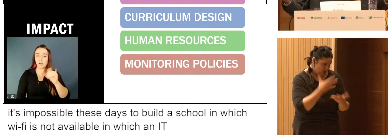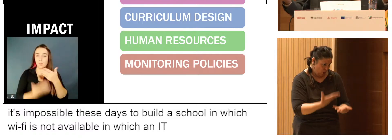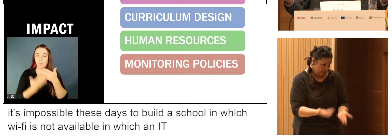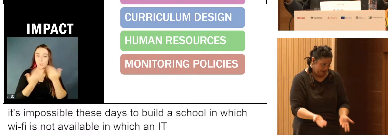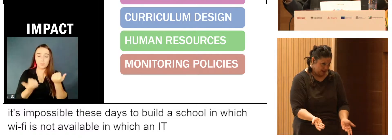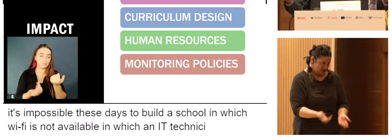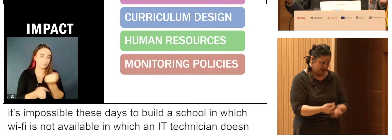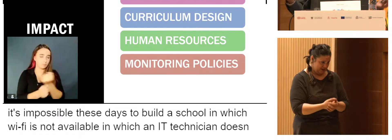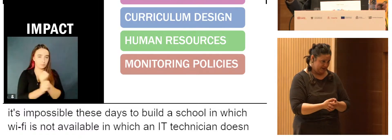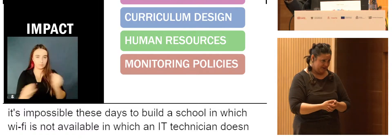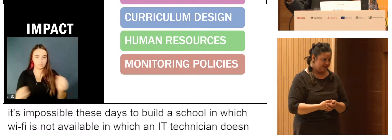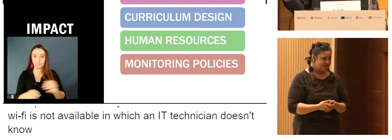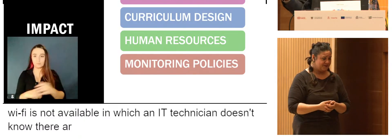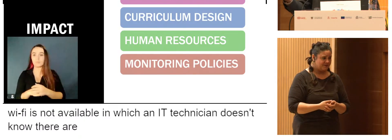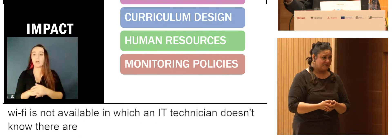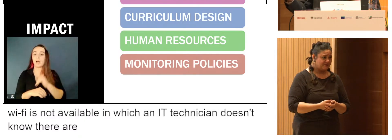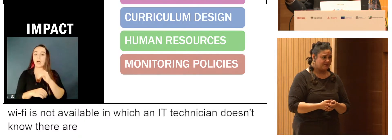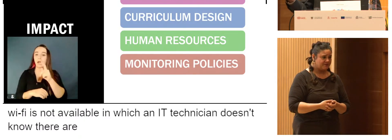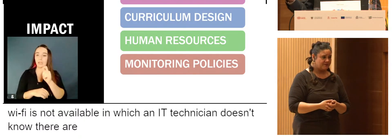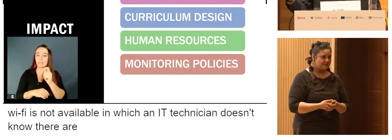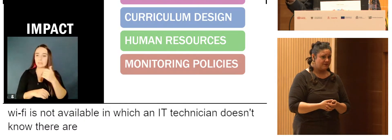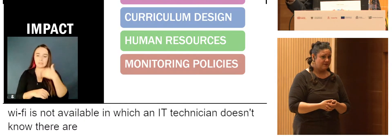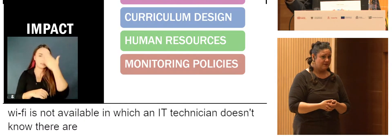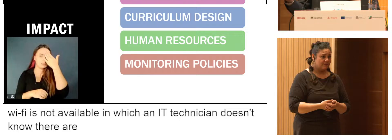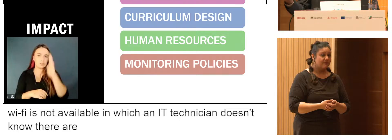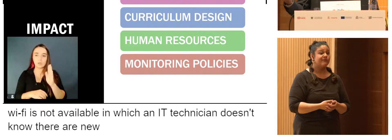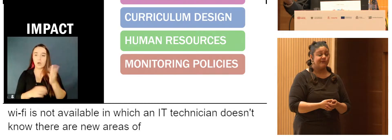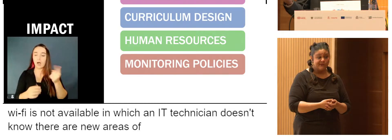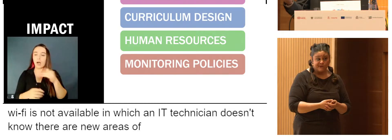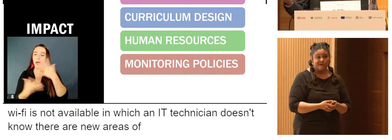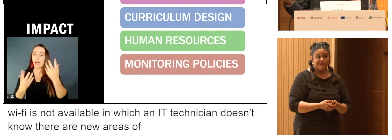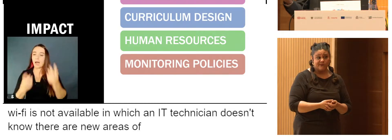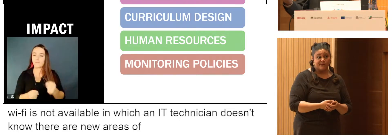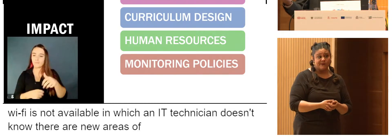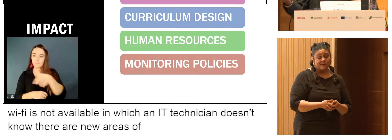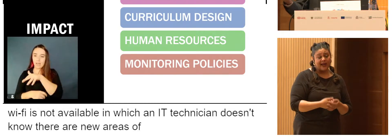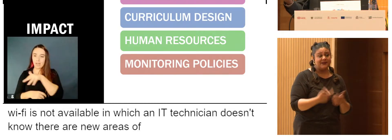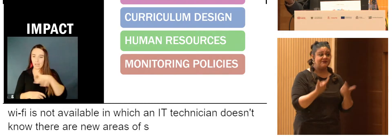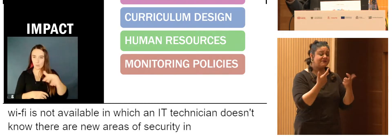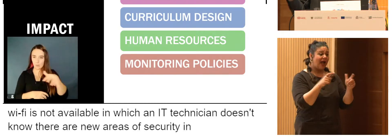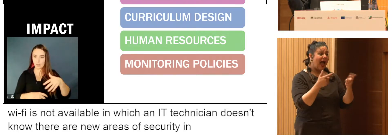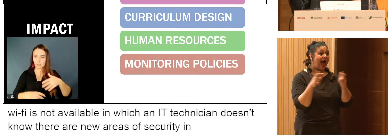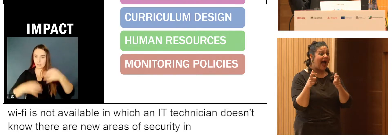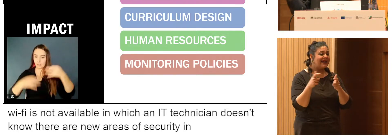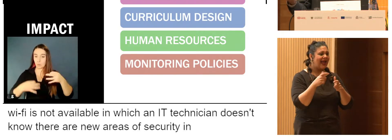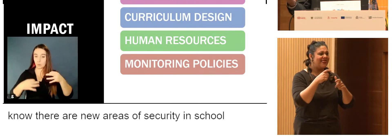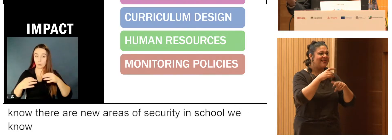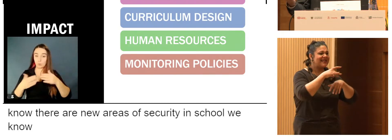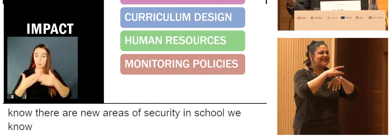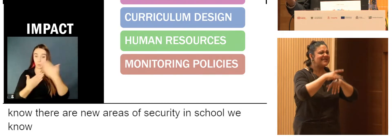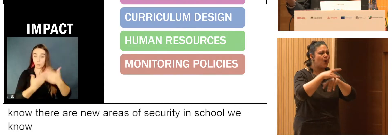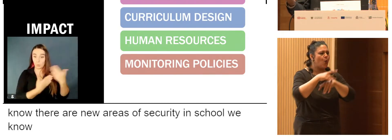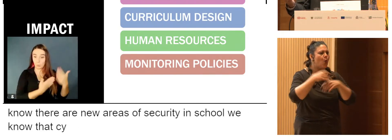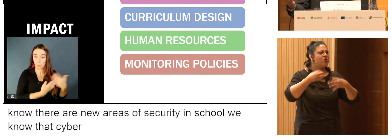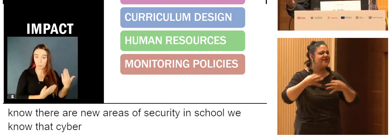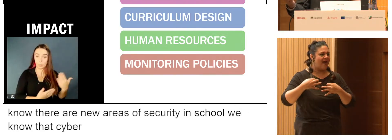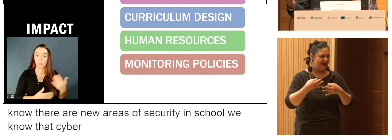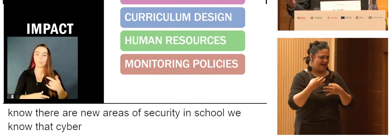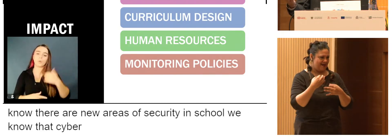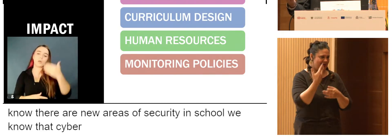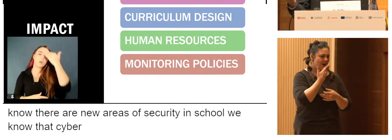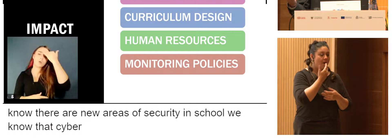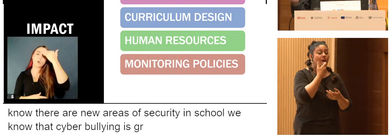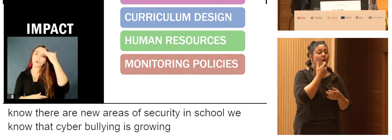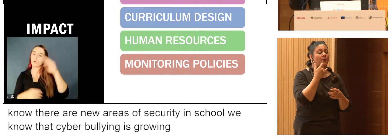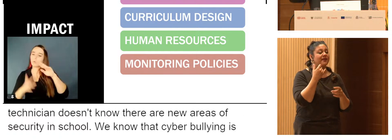doesn't know. There are new areas of security in school. We know that cyberbullying is growing in